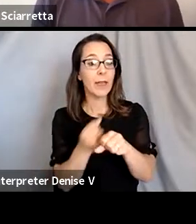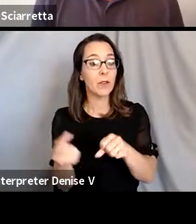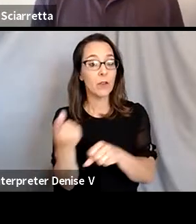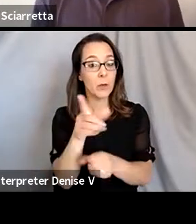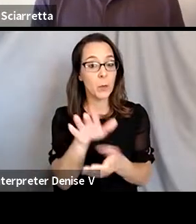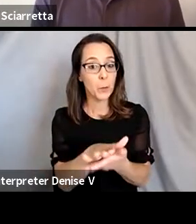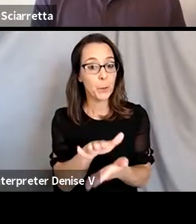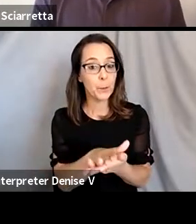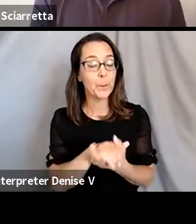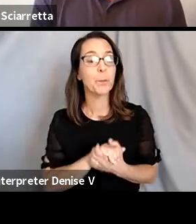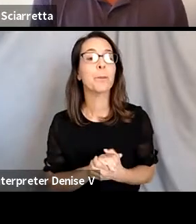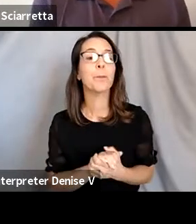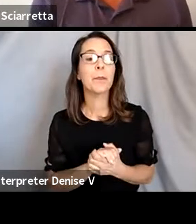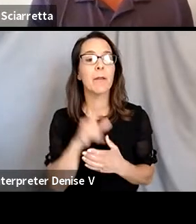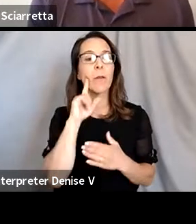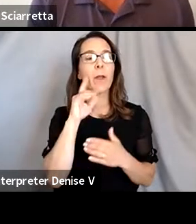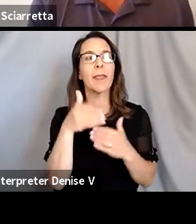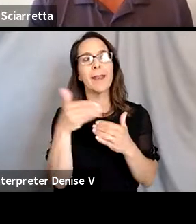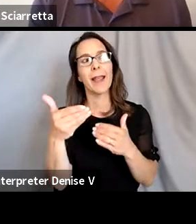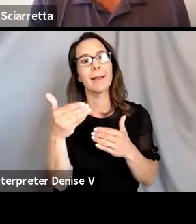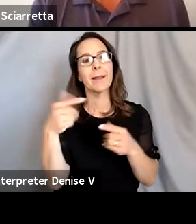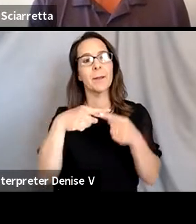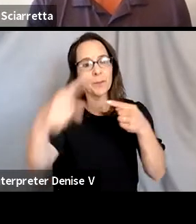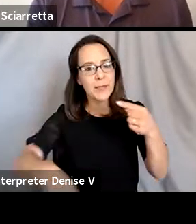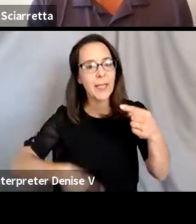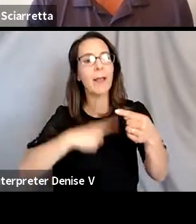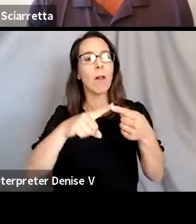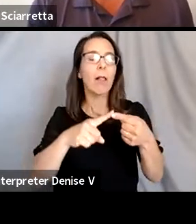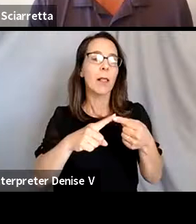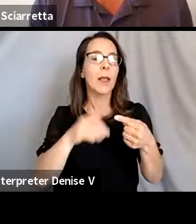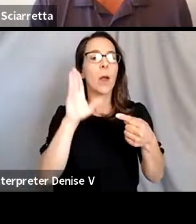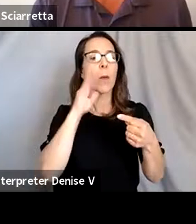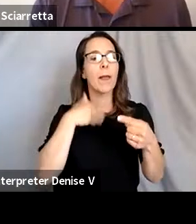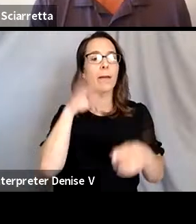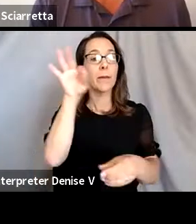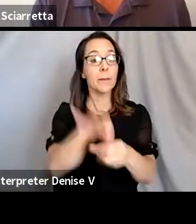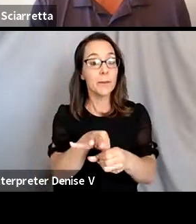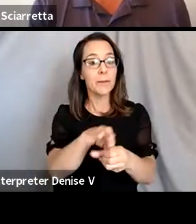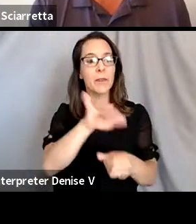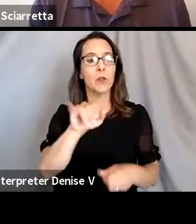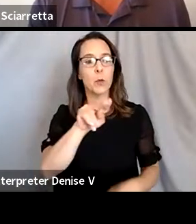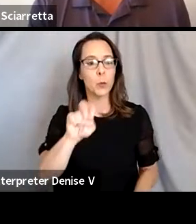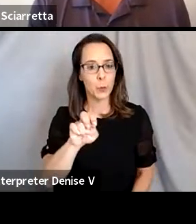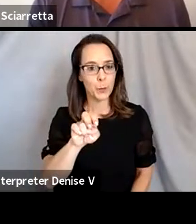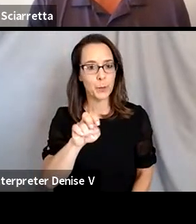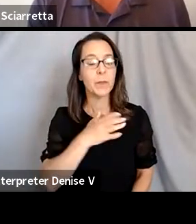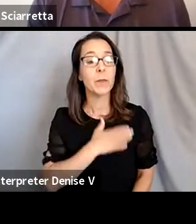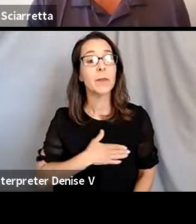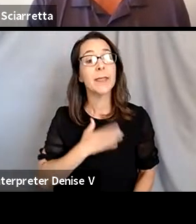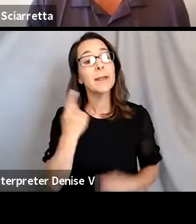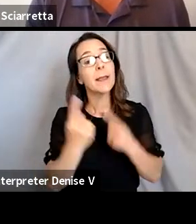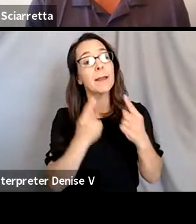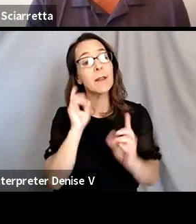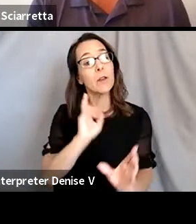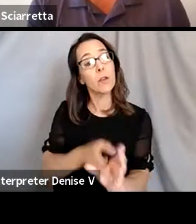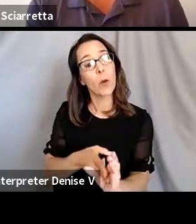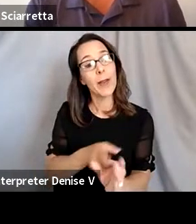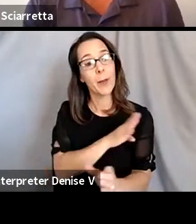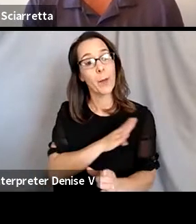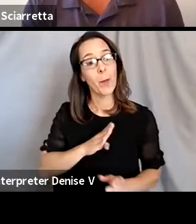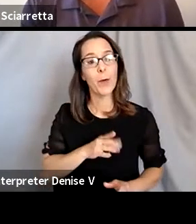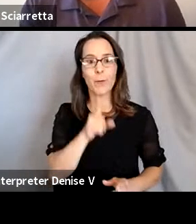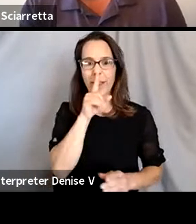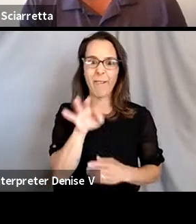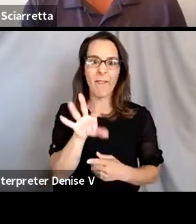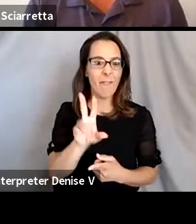next cycle. And we'll be holding elections in June. So please consider joining our board. It's a lot of fun.